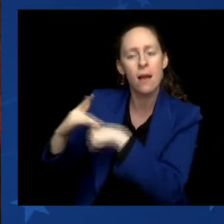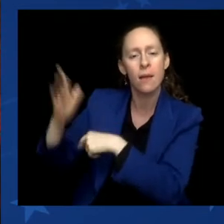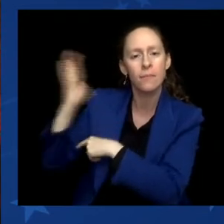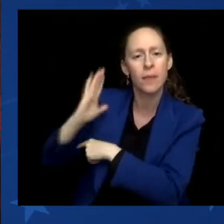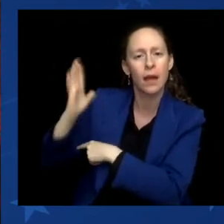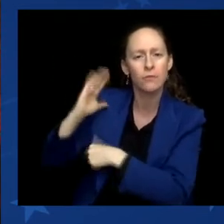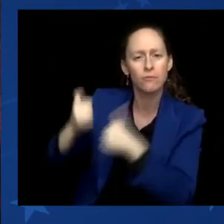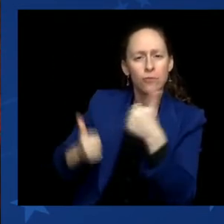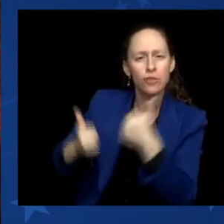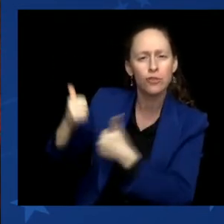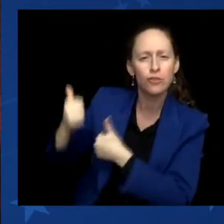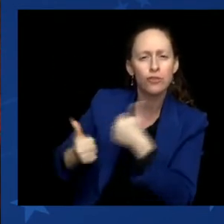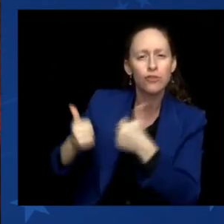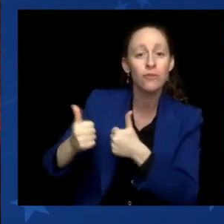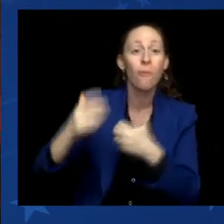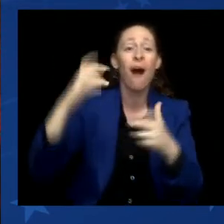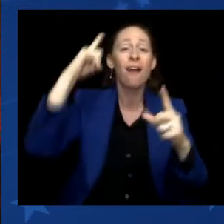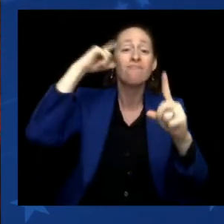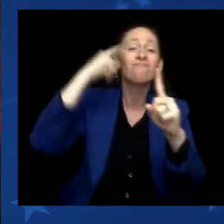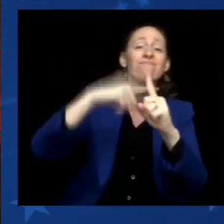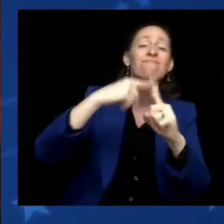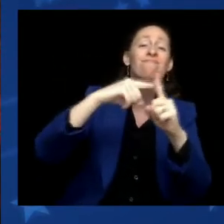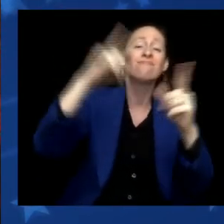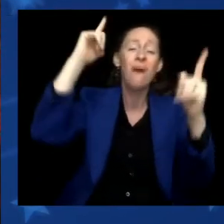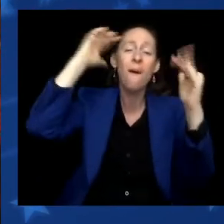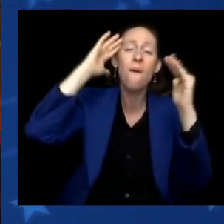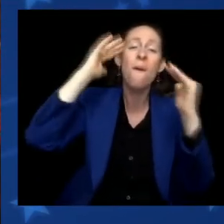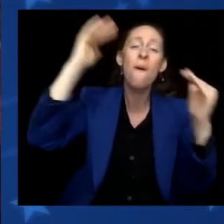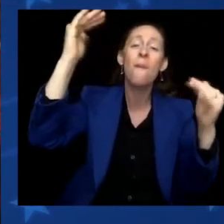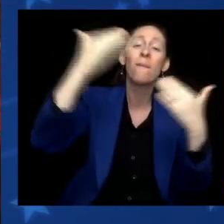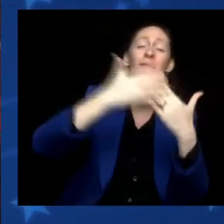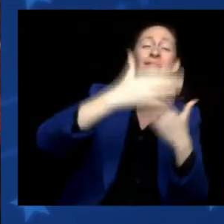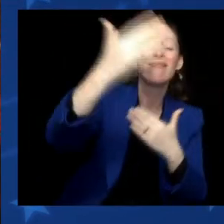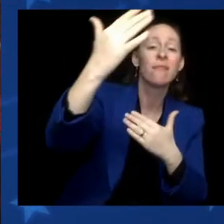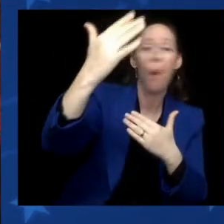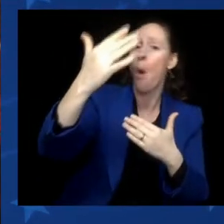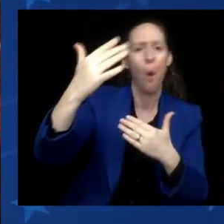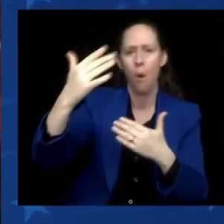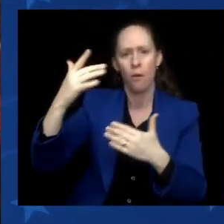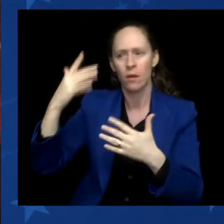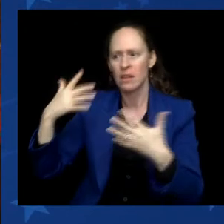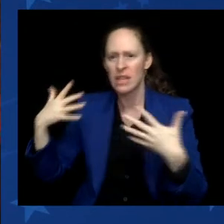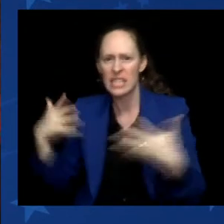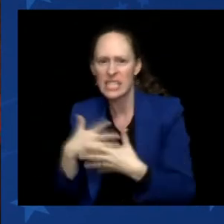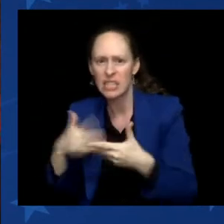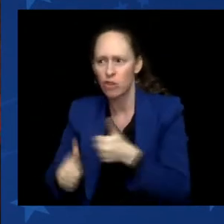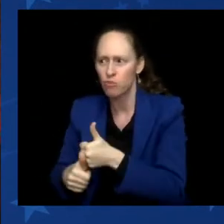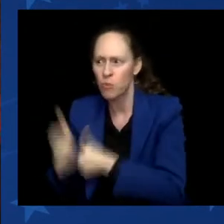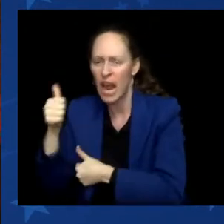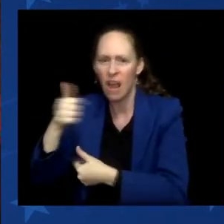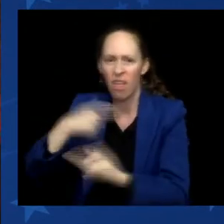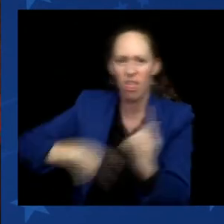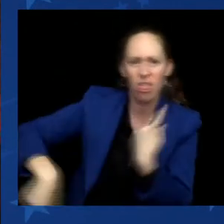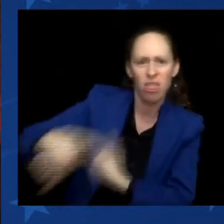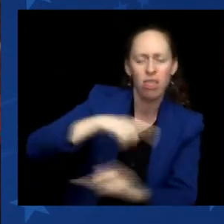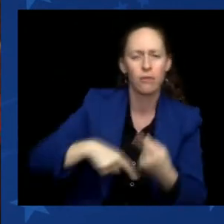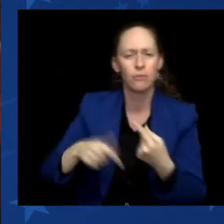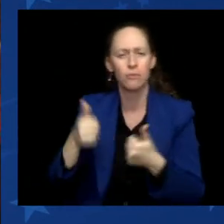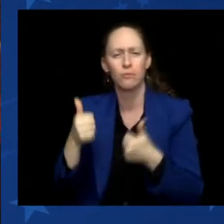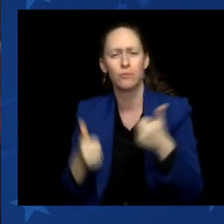darkness. MAGA Republicans have made their choice. They embrace anger. They thrive